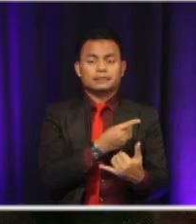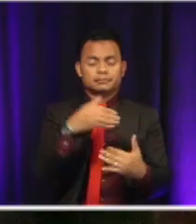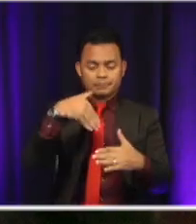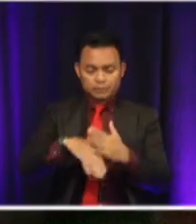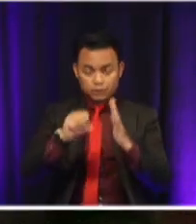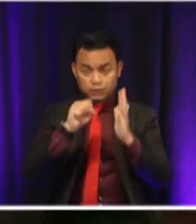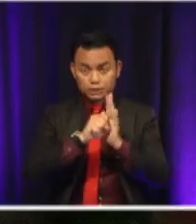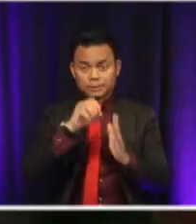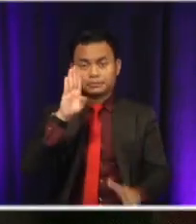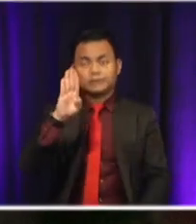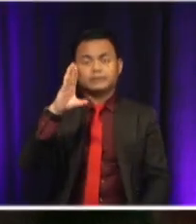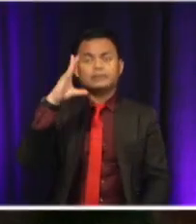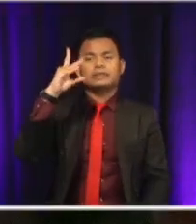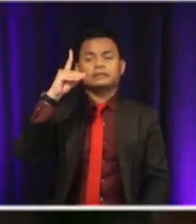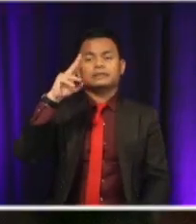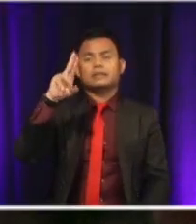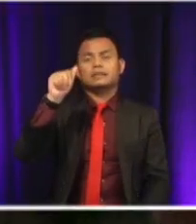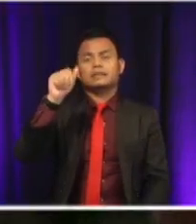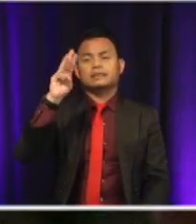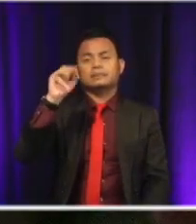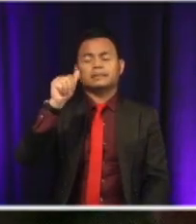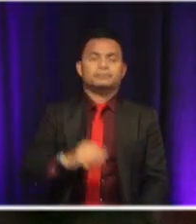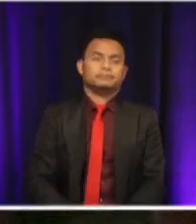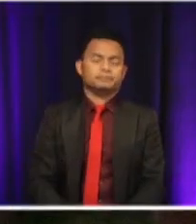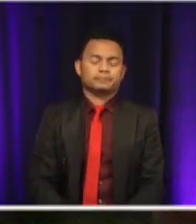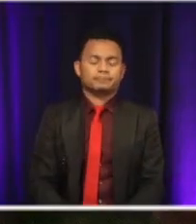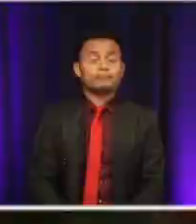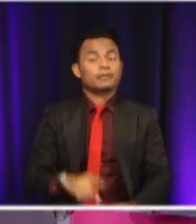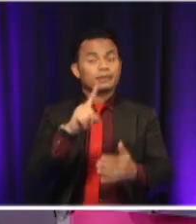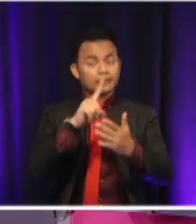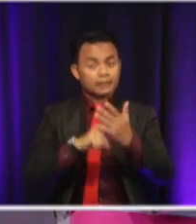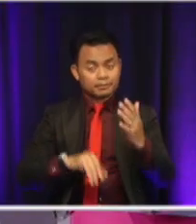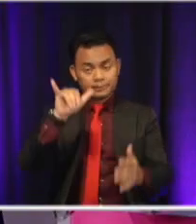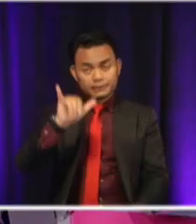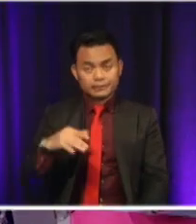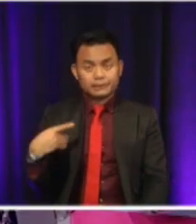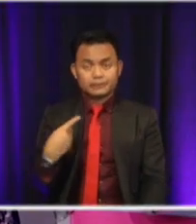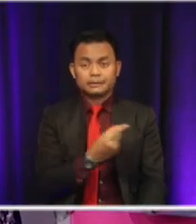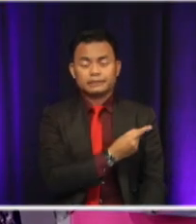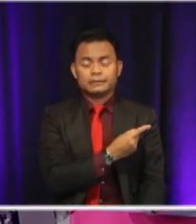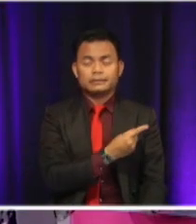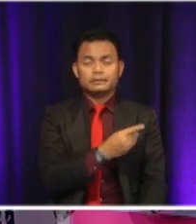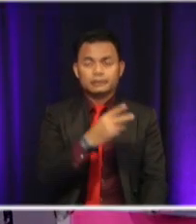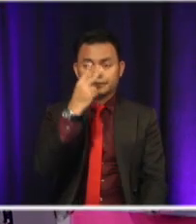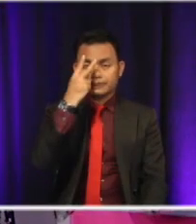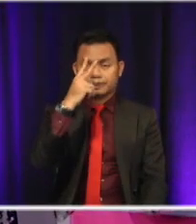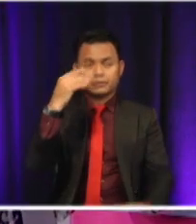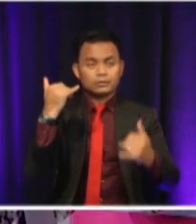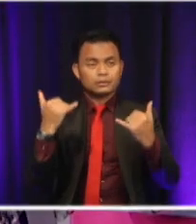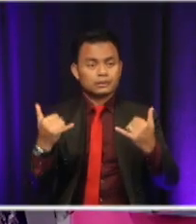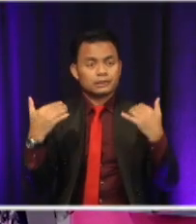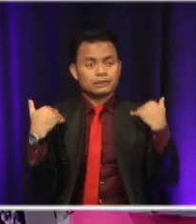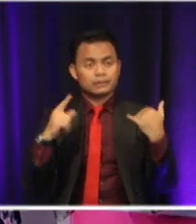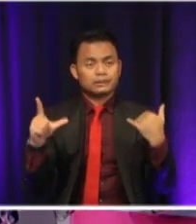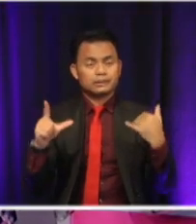this class, teacher? All right, let's go. What we looked at earlier was prose, and now we're moving to drama.